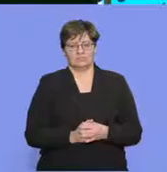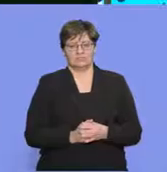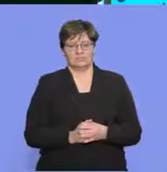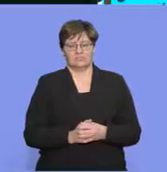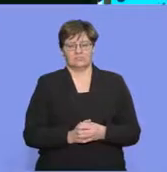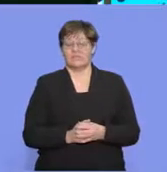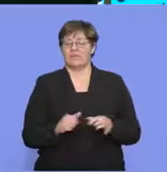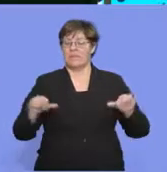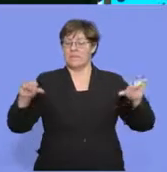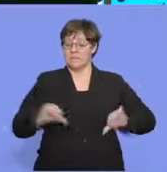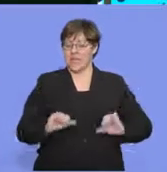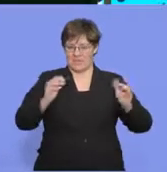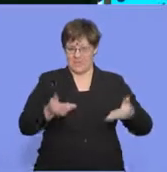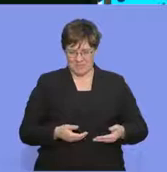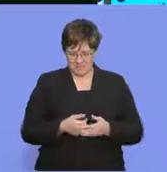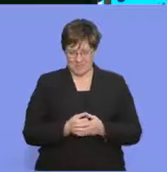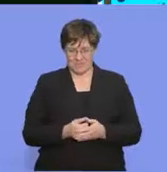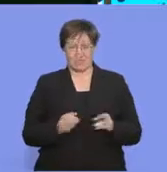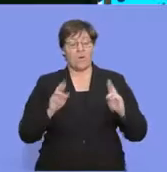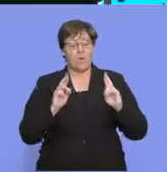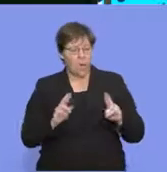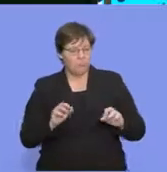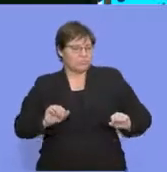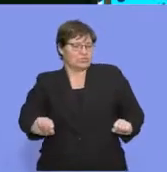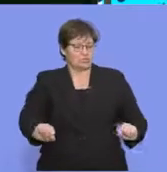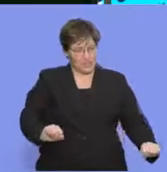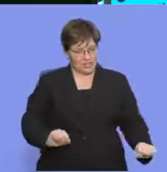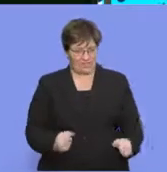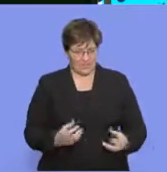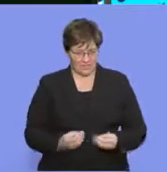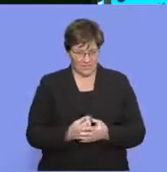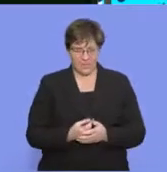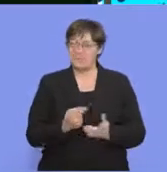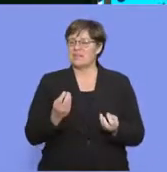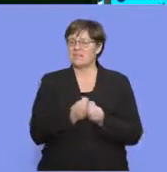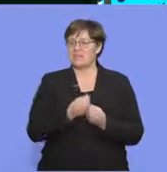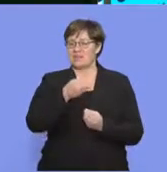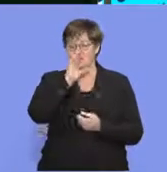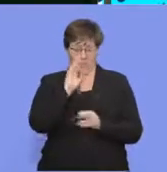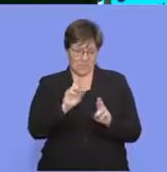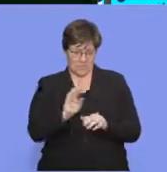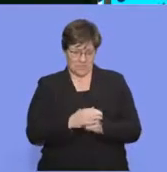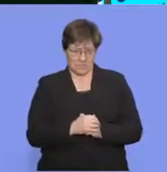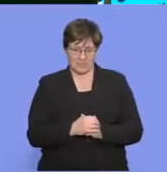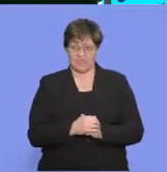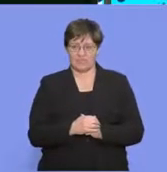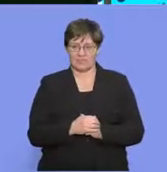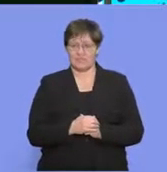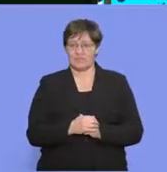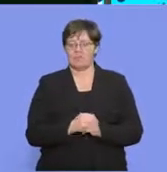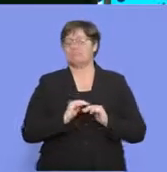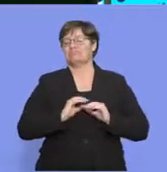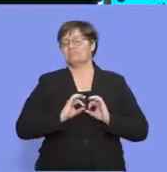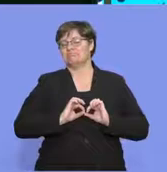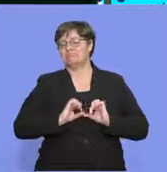Welcome back from the break. I hope you had time to stretch your legs and maybe get something to drink. Okay, so let's carry on and have a